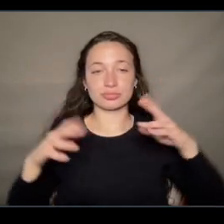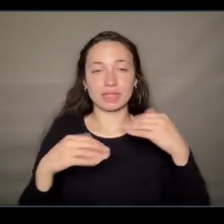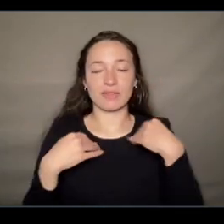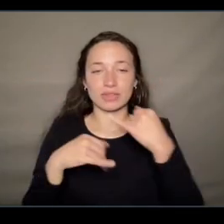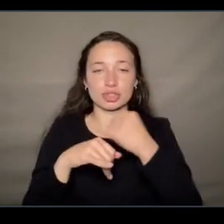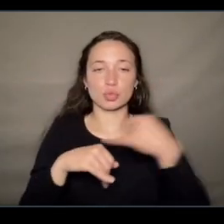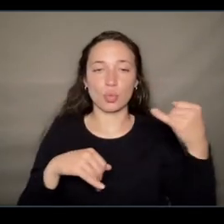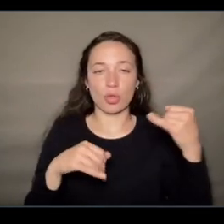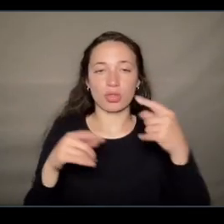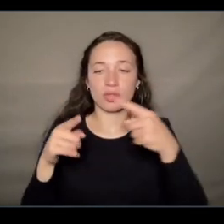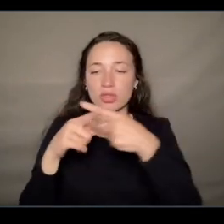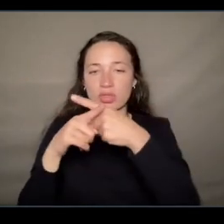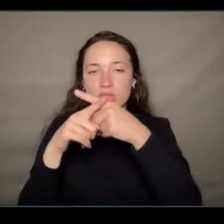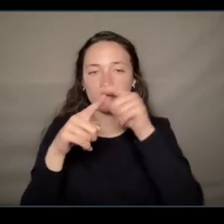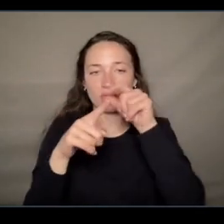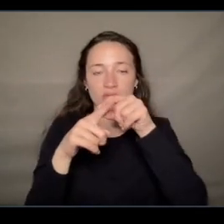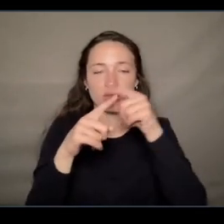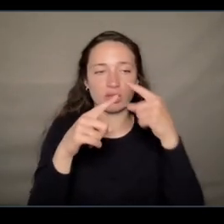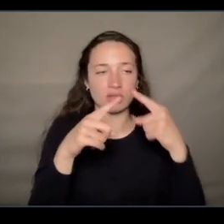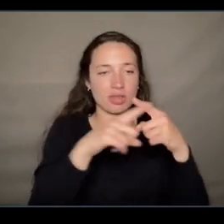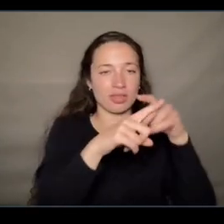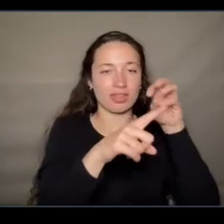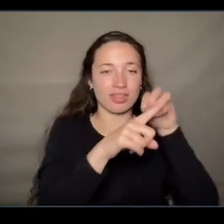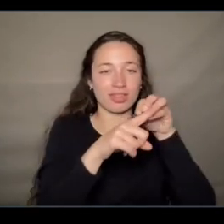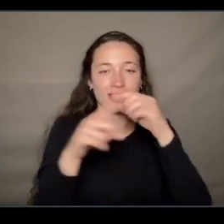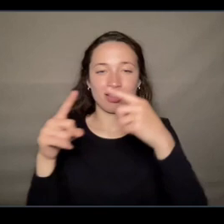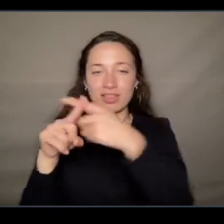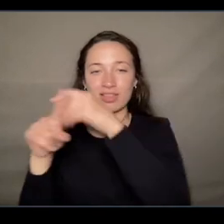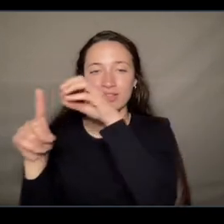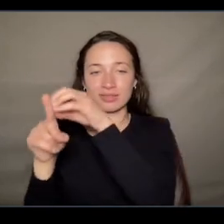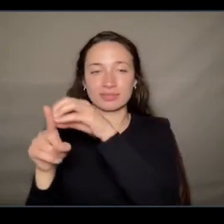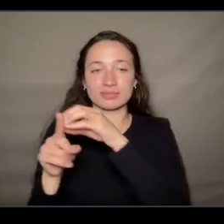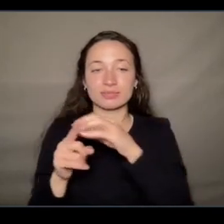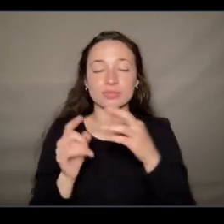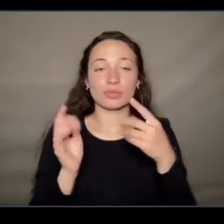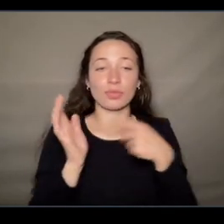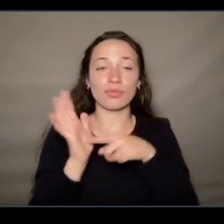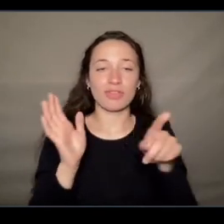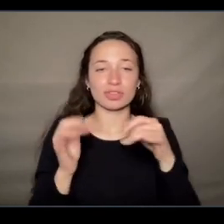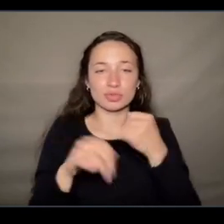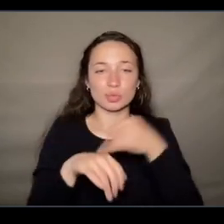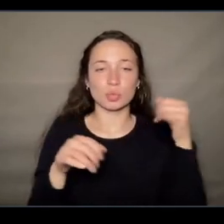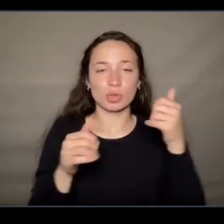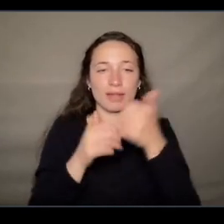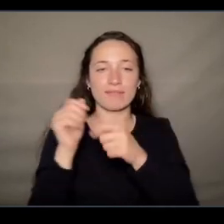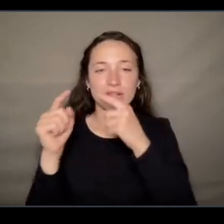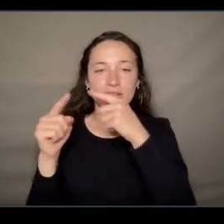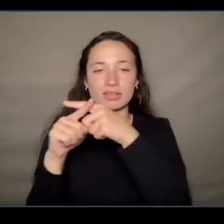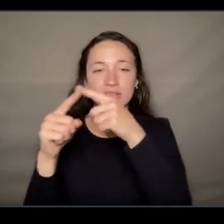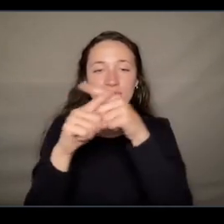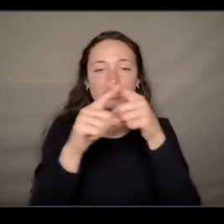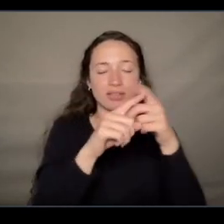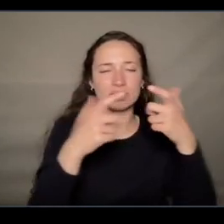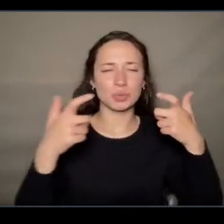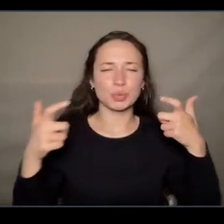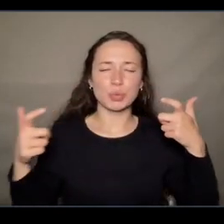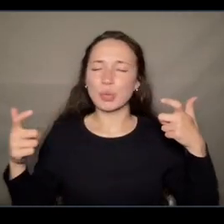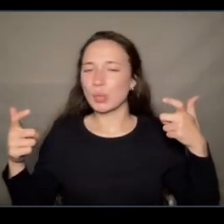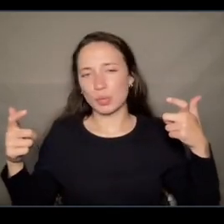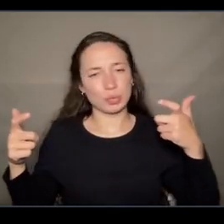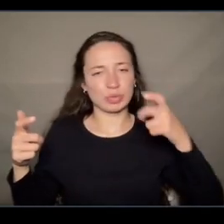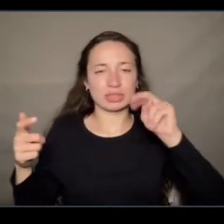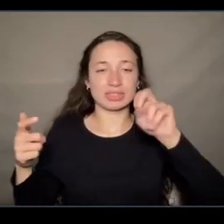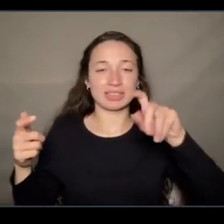is a jewel. And each jewel reflects the jewels at every other nodule of